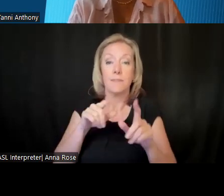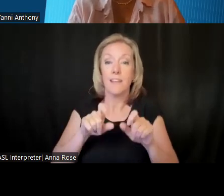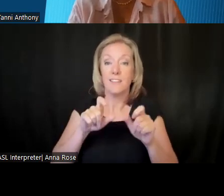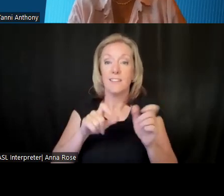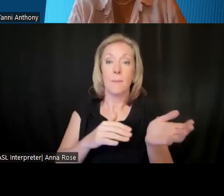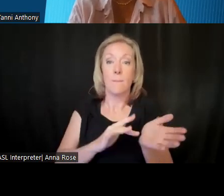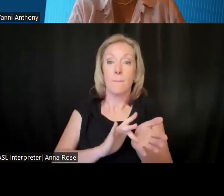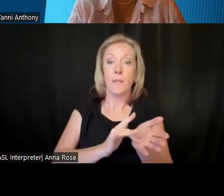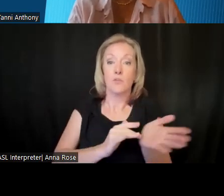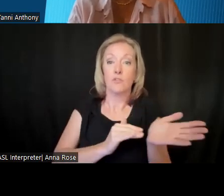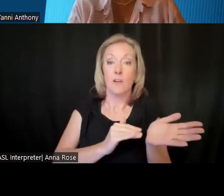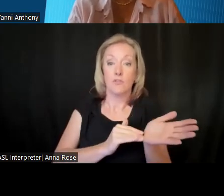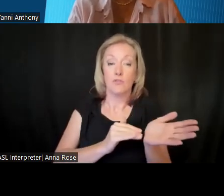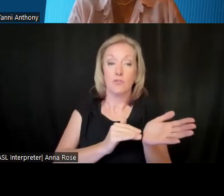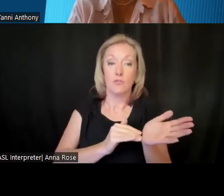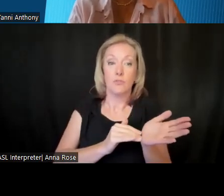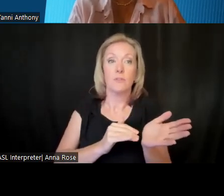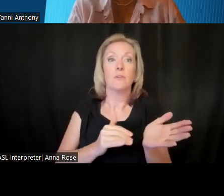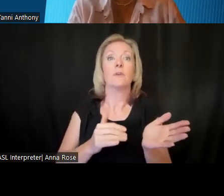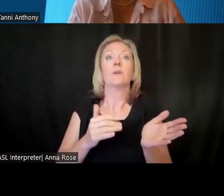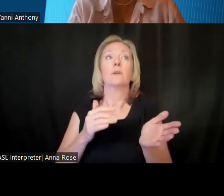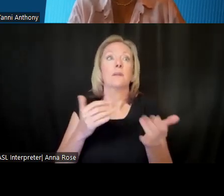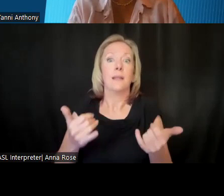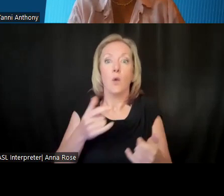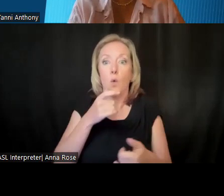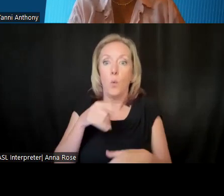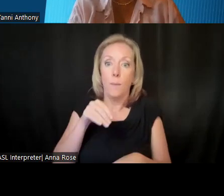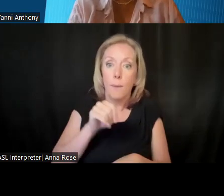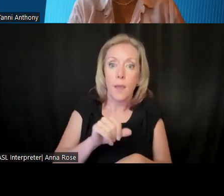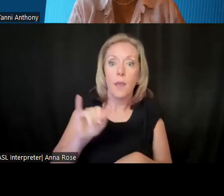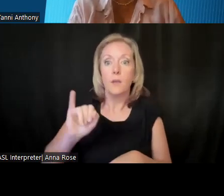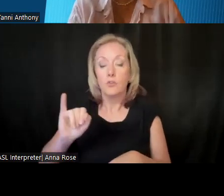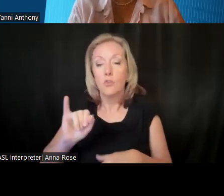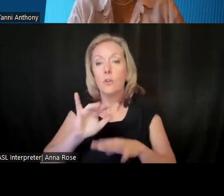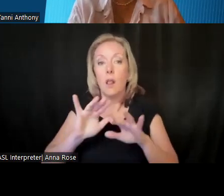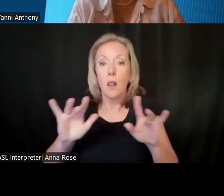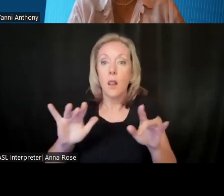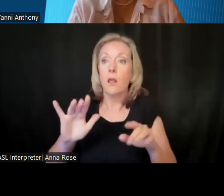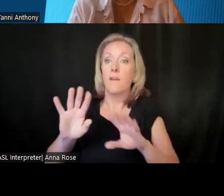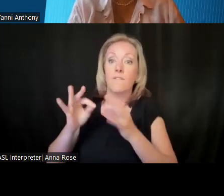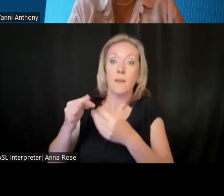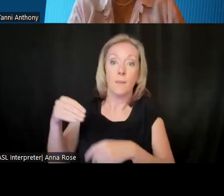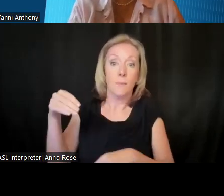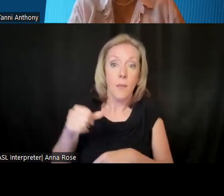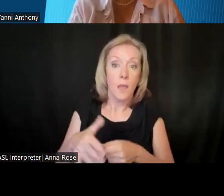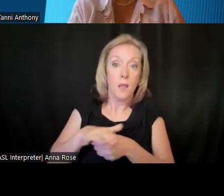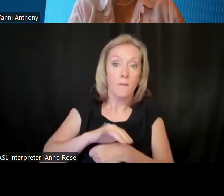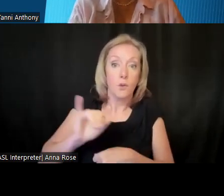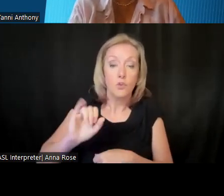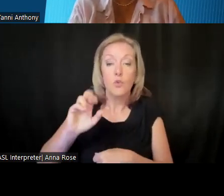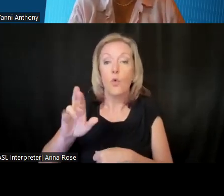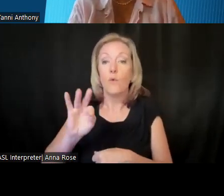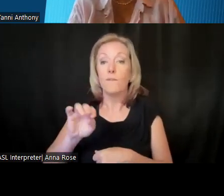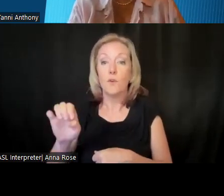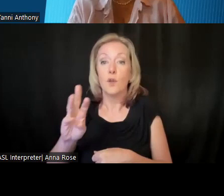specialist. That's where we get into issues about who's going to pay for it. Is it provided through the family's insurance? Is there a free